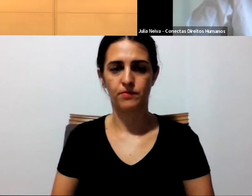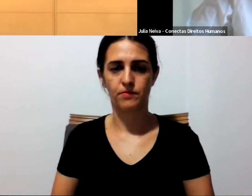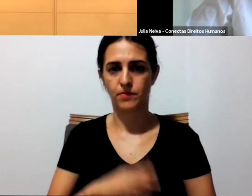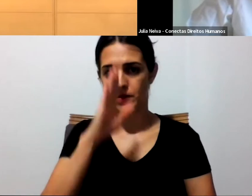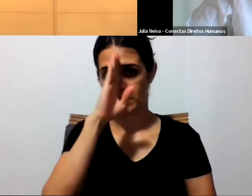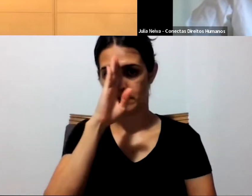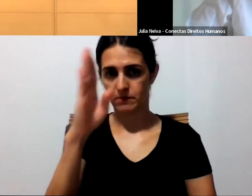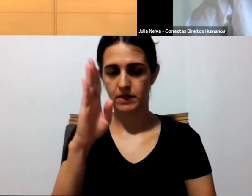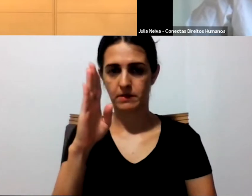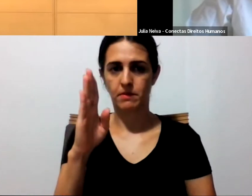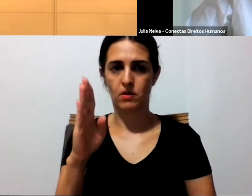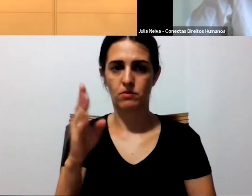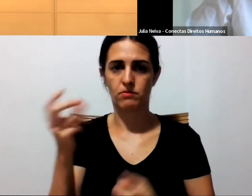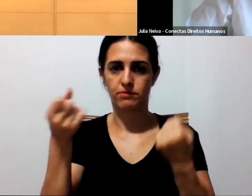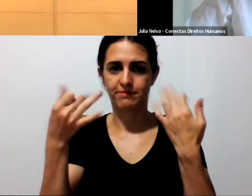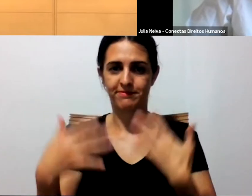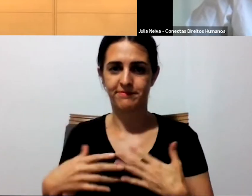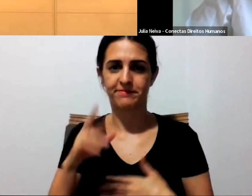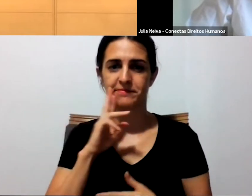not photograph the